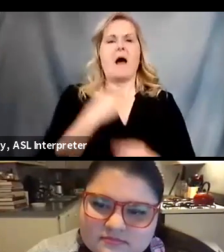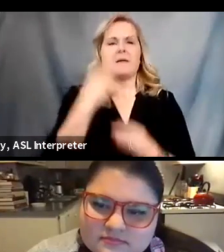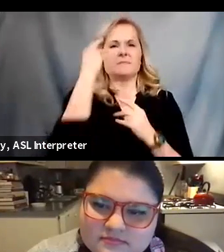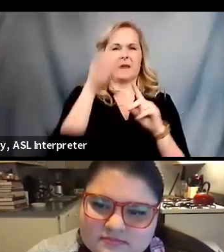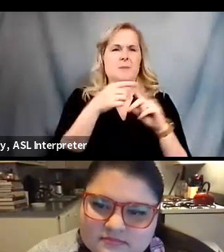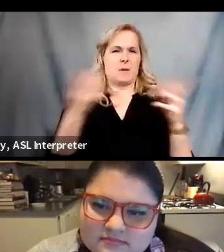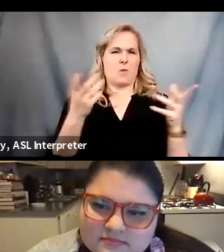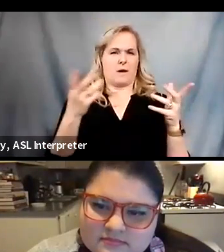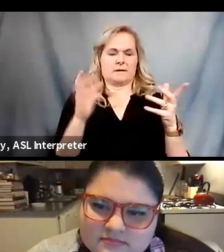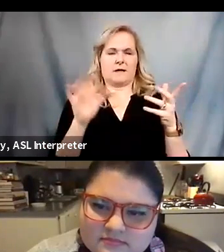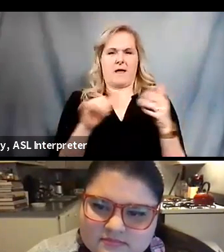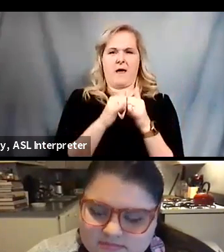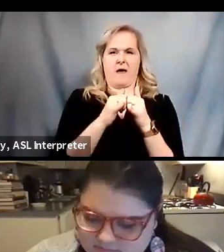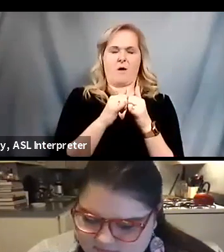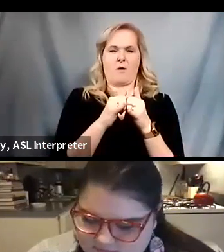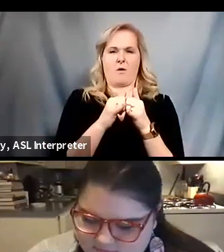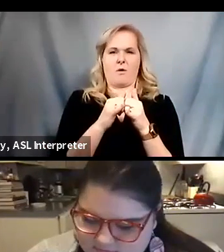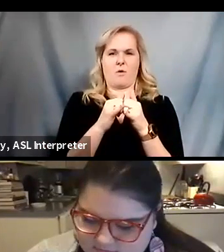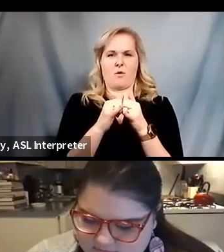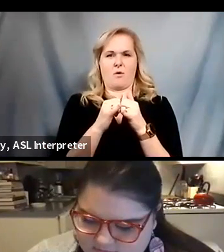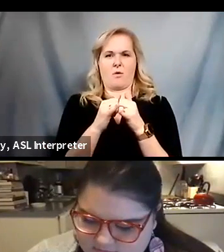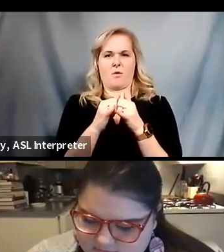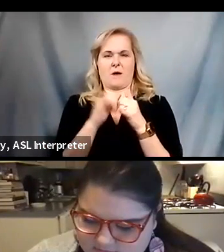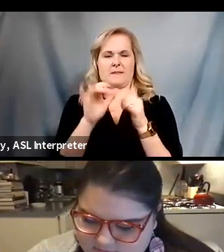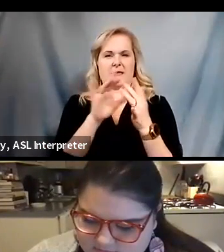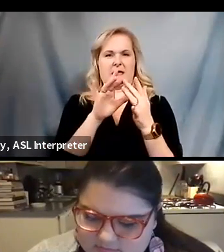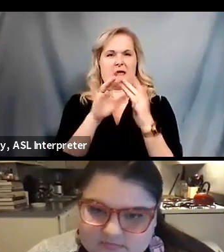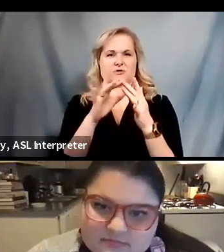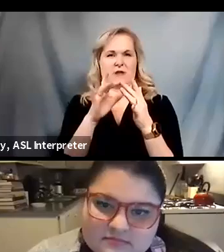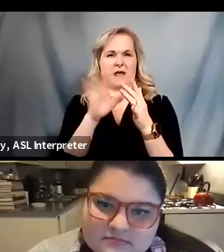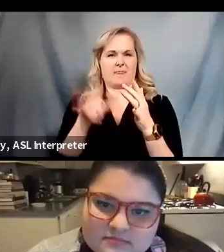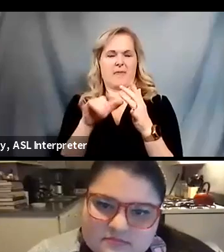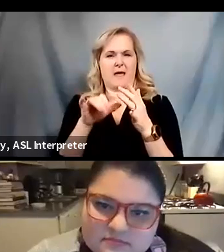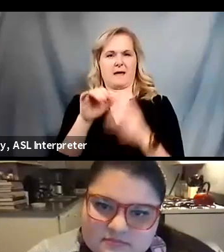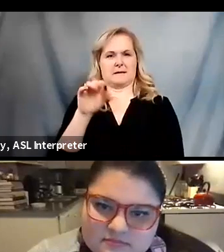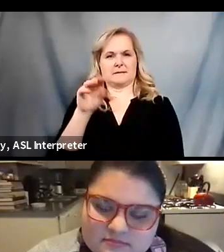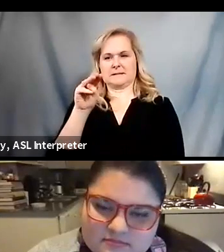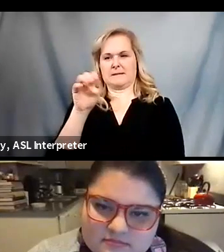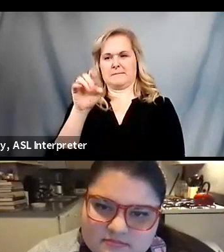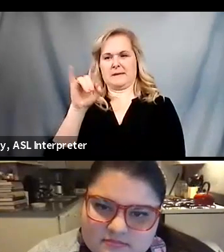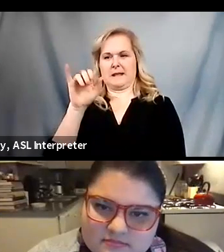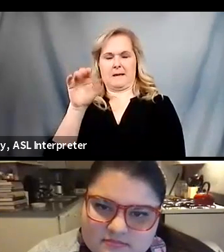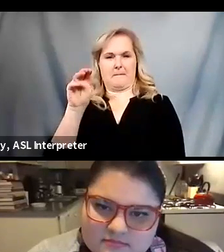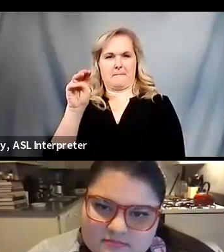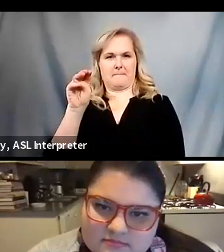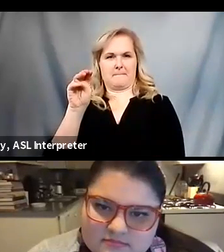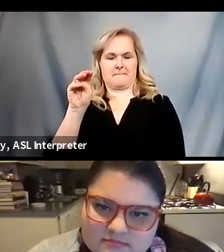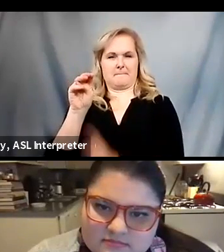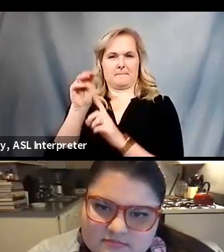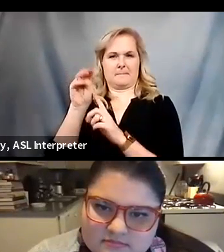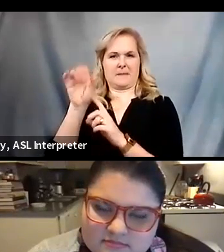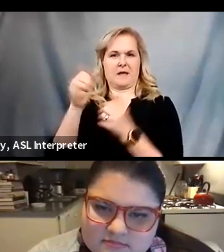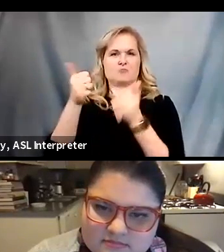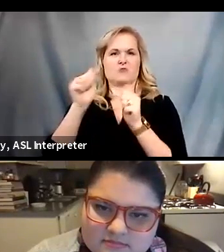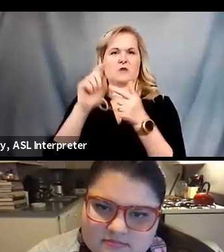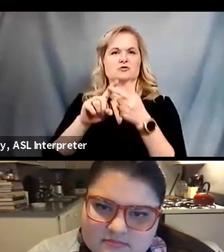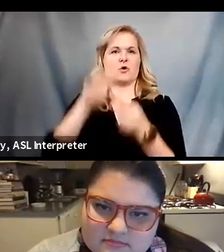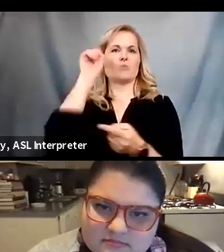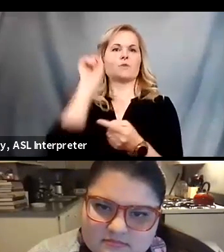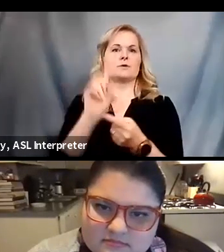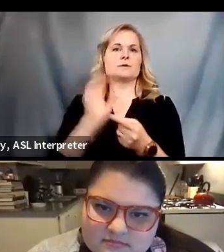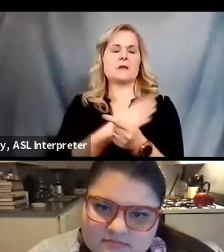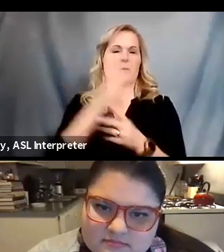about is the way in which the internet as a medium can serve to try to reduce our